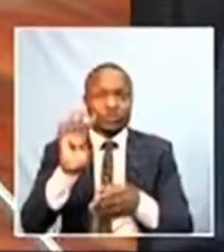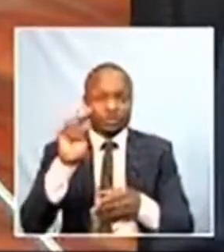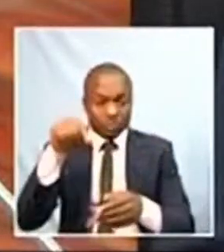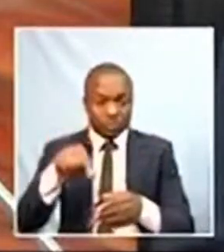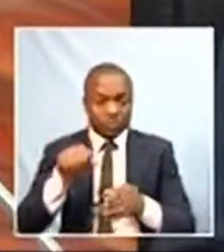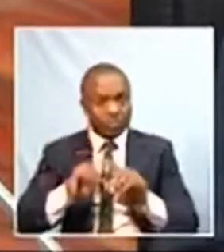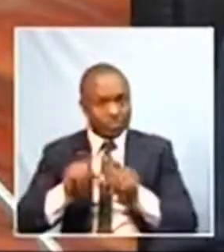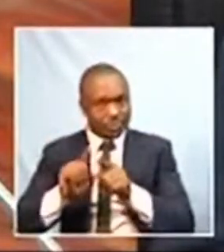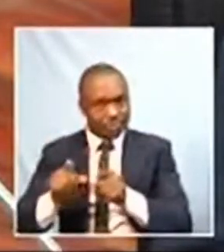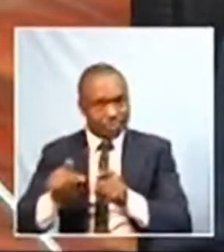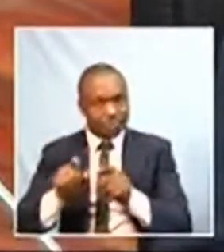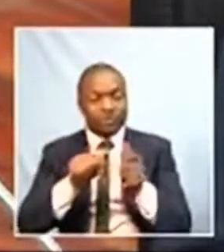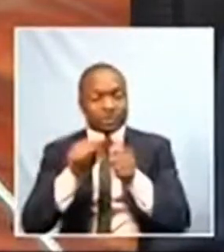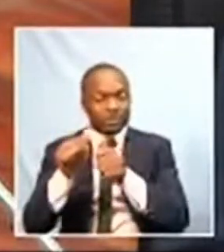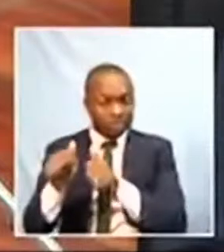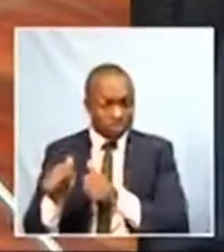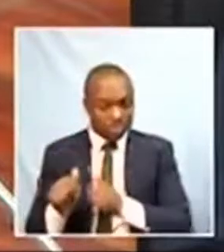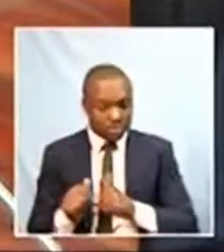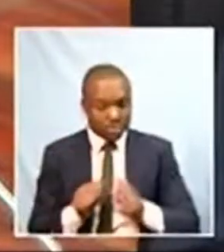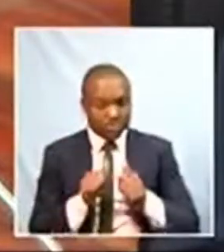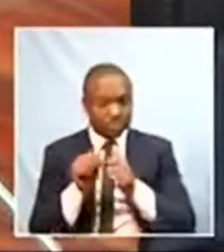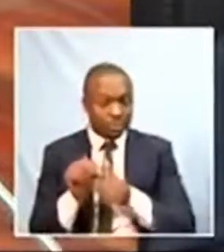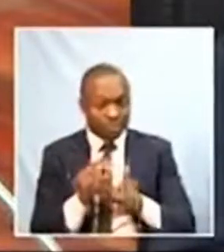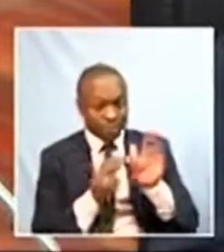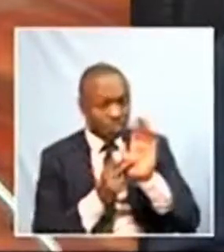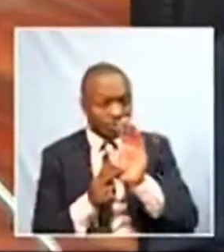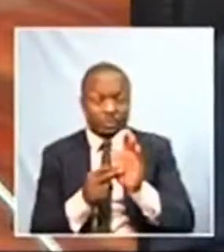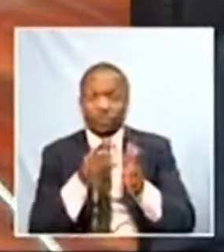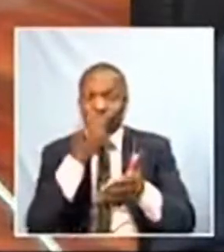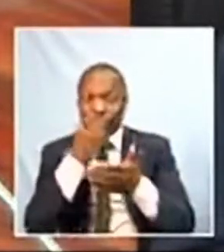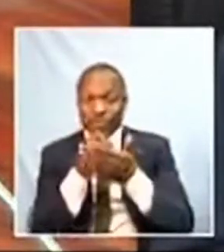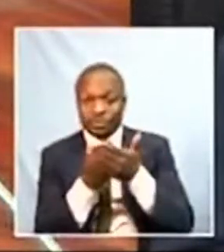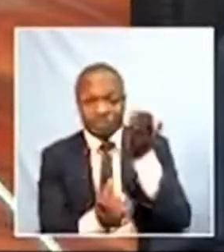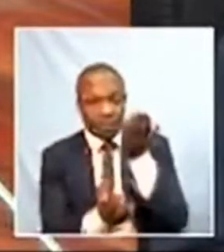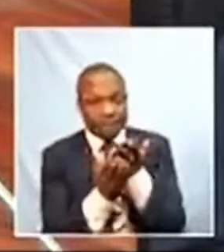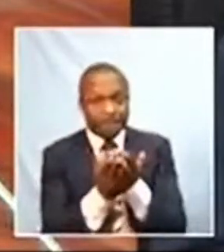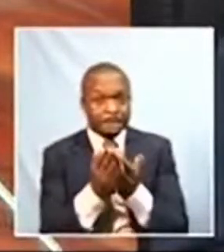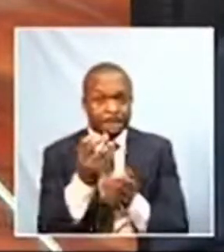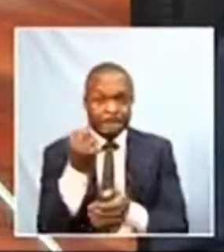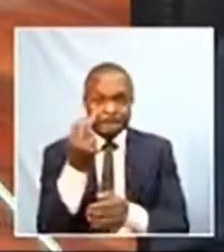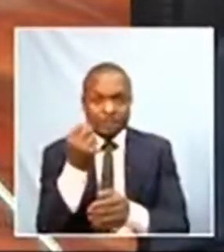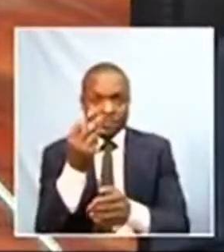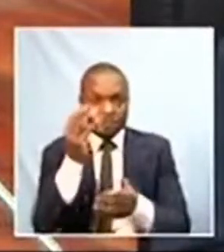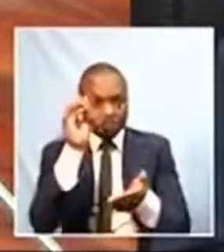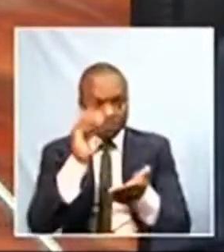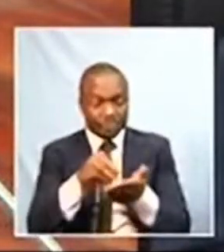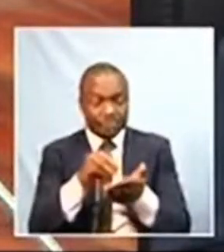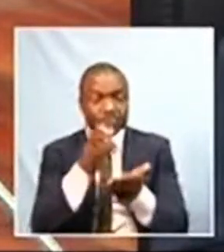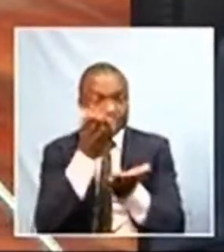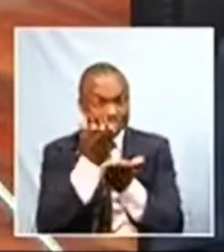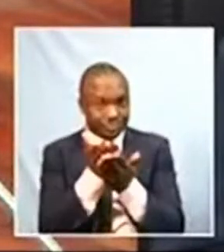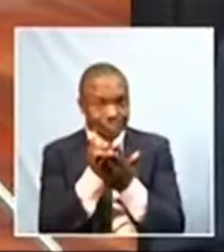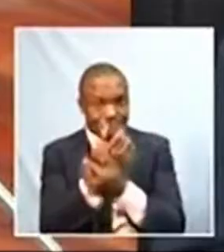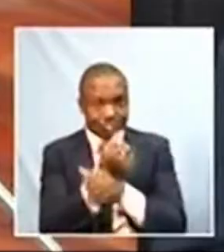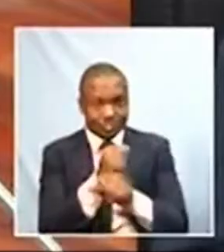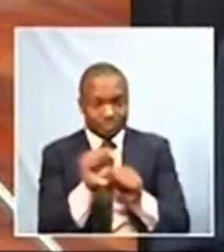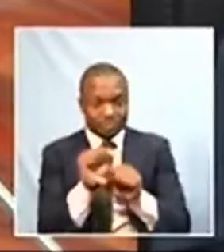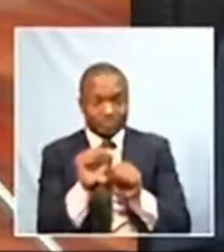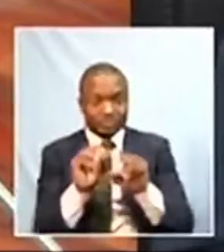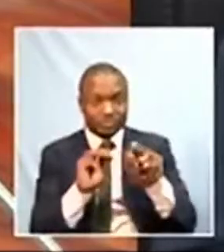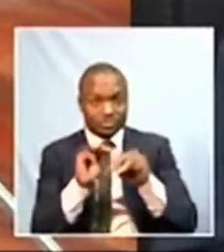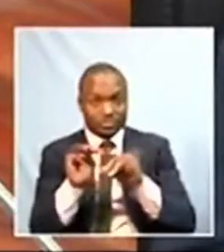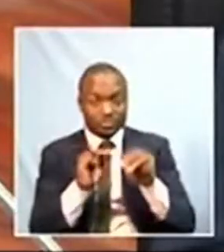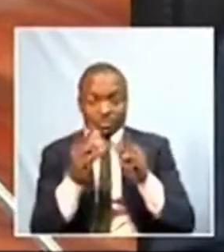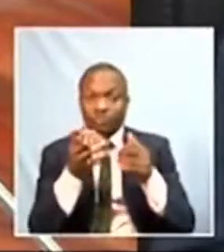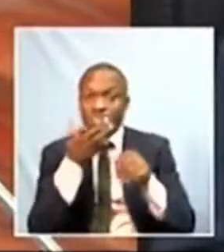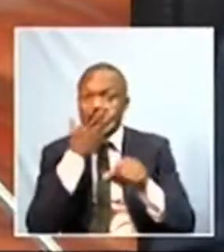various activities, as evidenced on Appendix 12 attached for reference. Remedial measures. Management wishes to